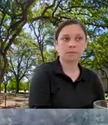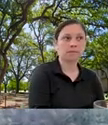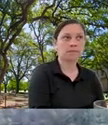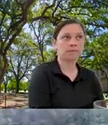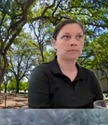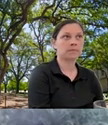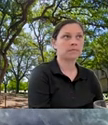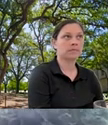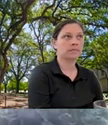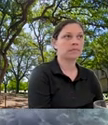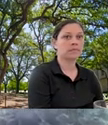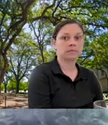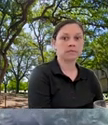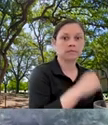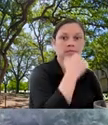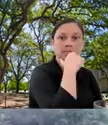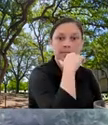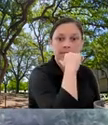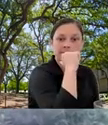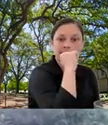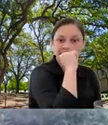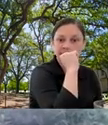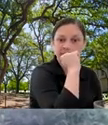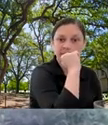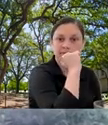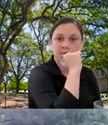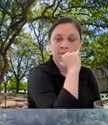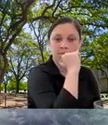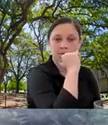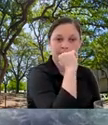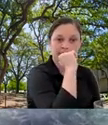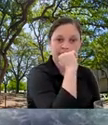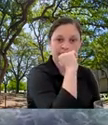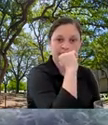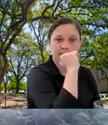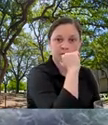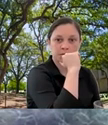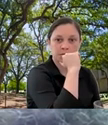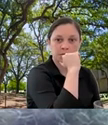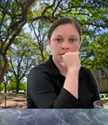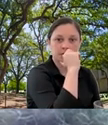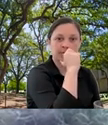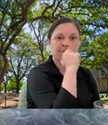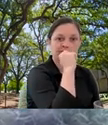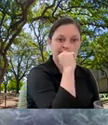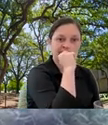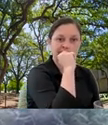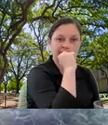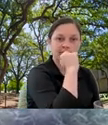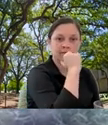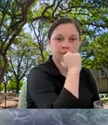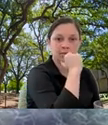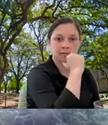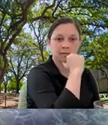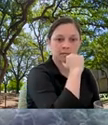high needs families. The next type of strategy we noticed were expansion strategies.